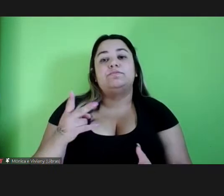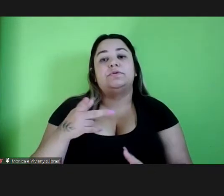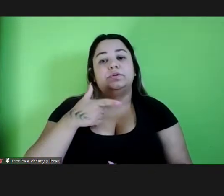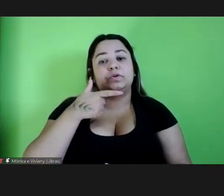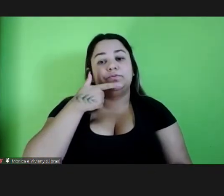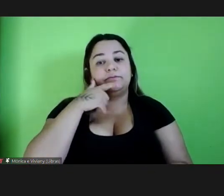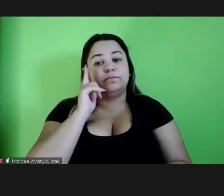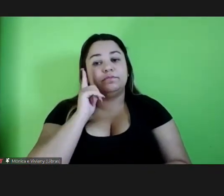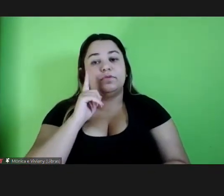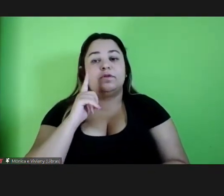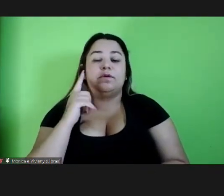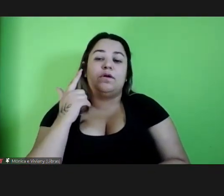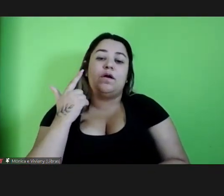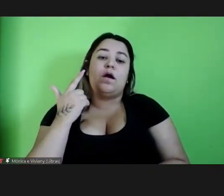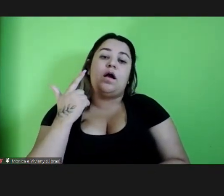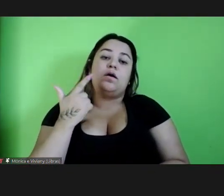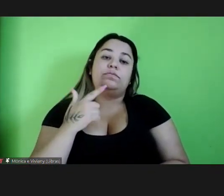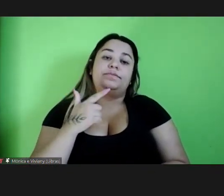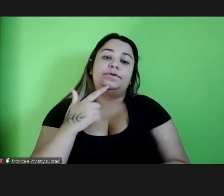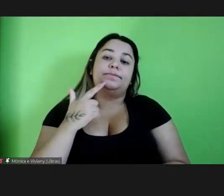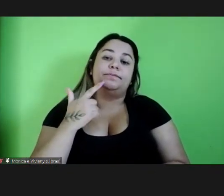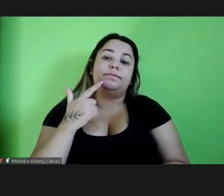Resume share, it says.